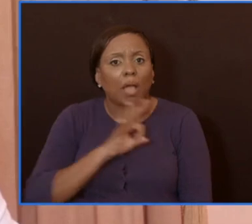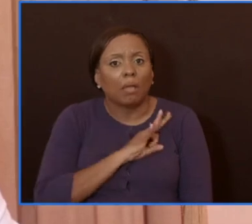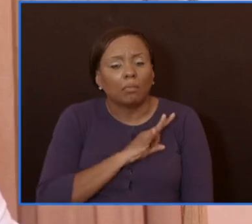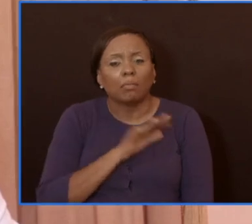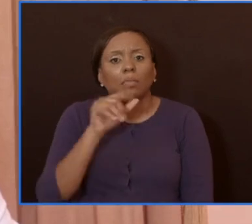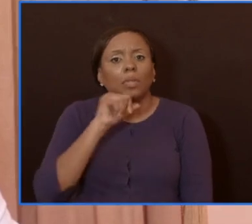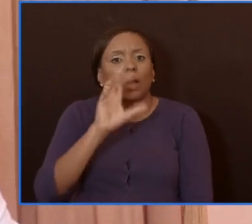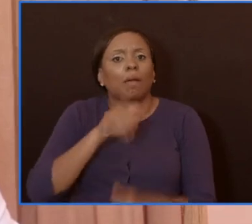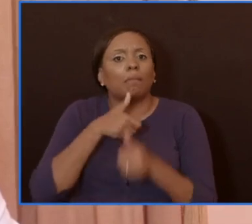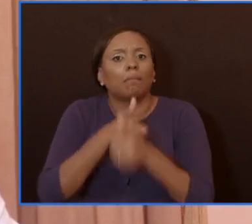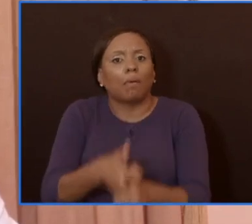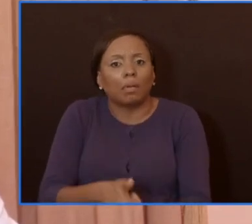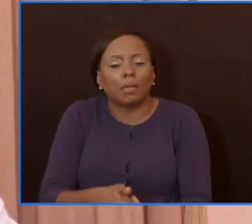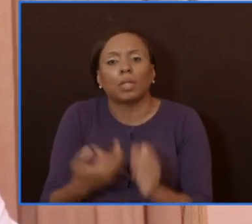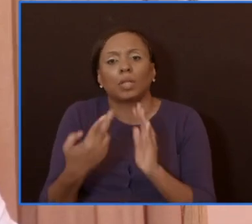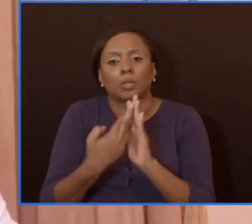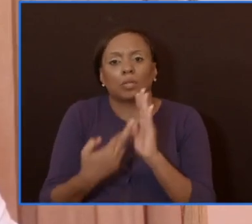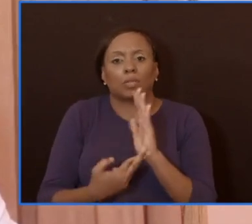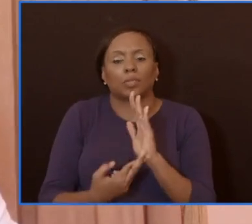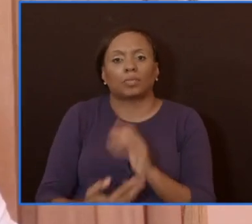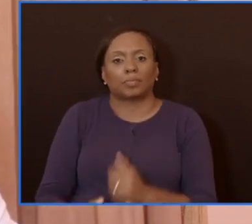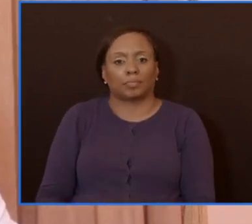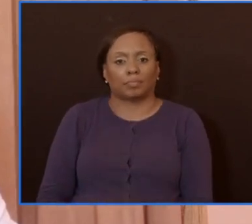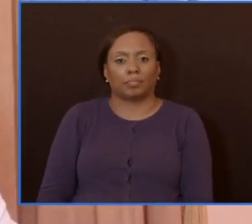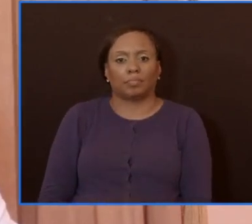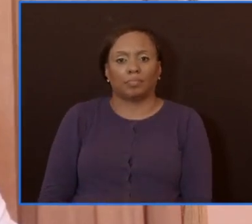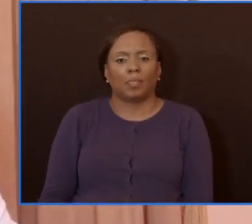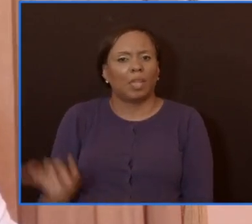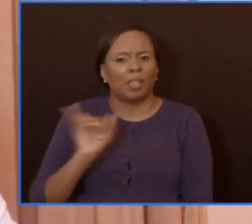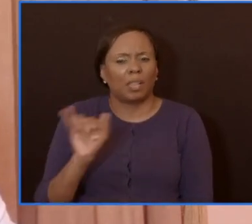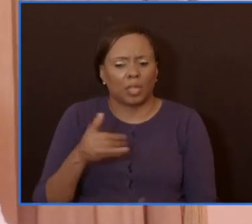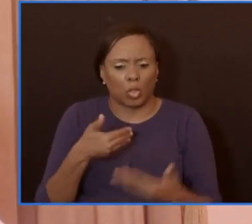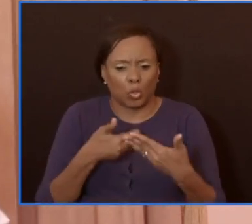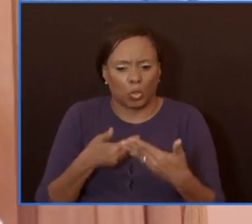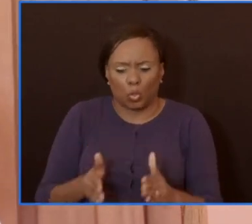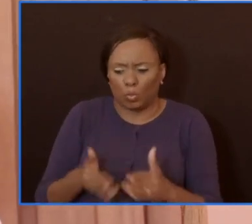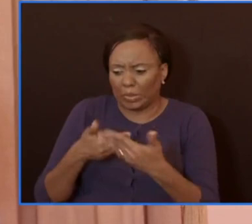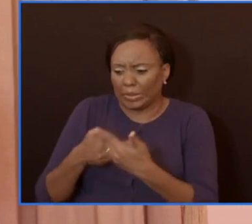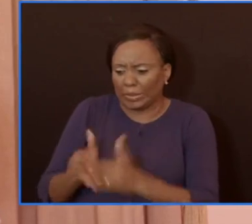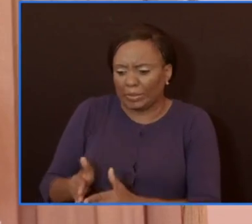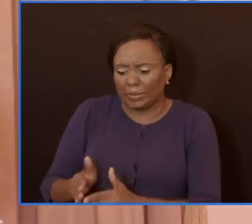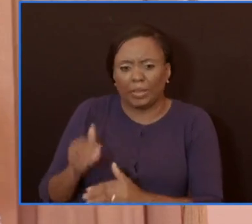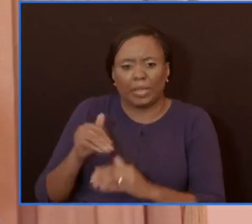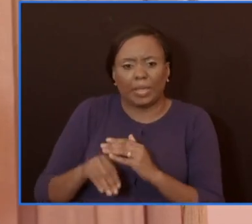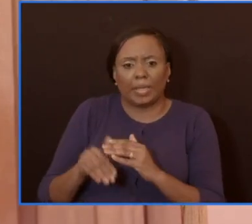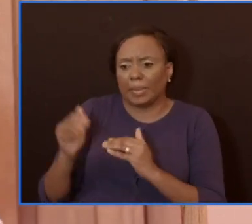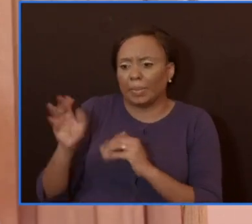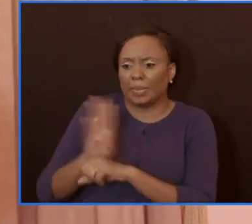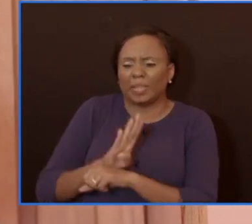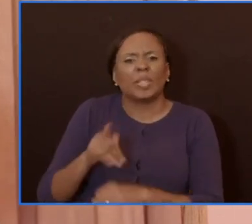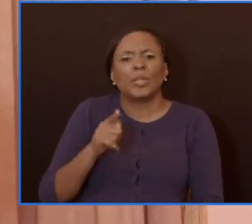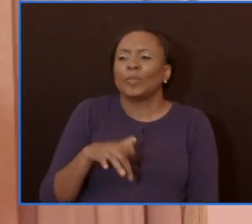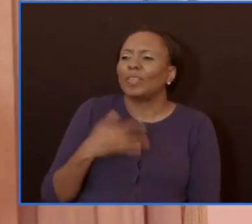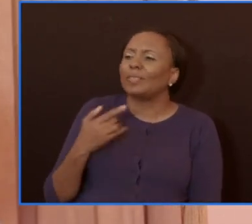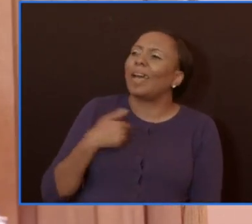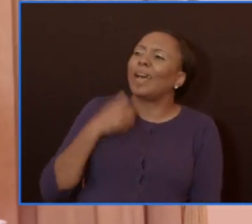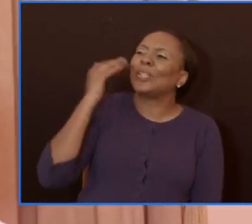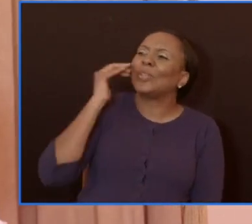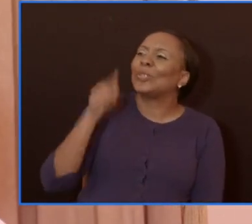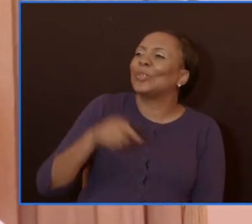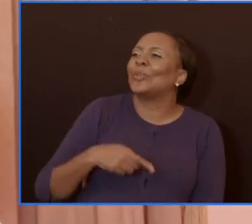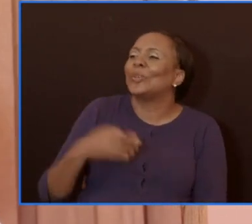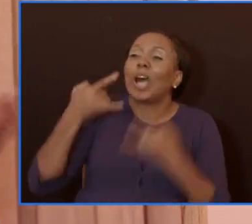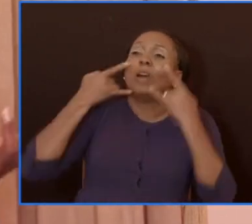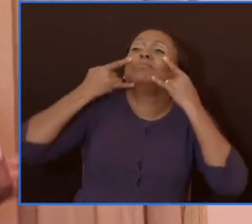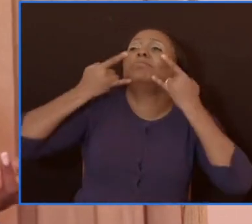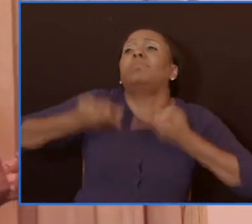to the protocols, especially in those rooms that I just talked about. And because you feel that you know somebody so well that you could take down